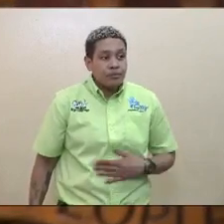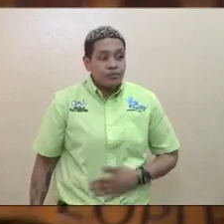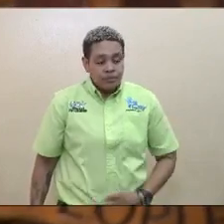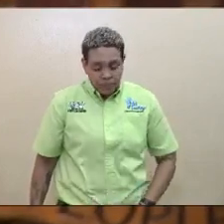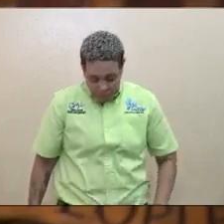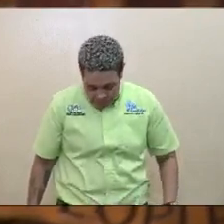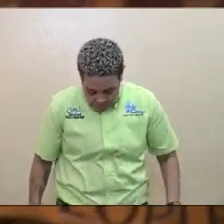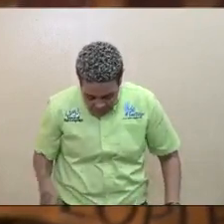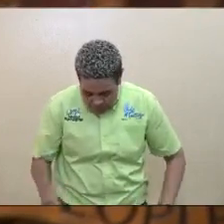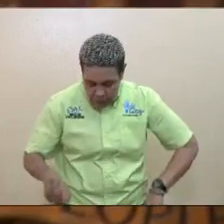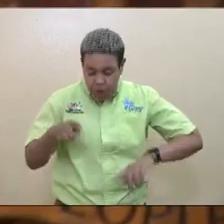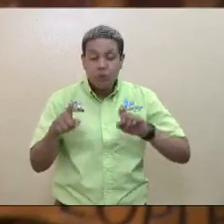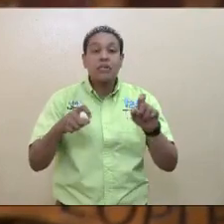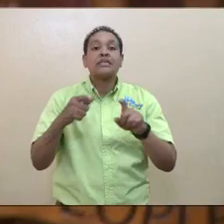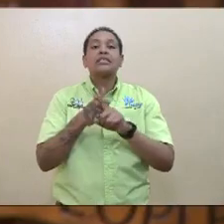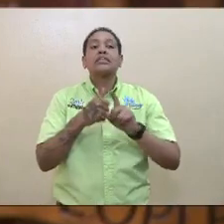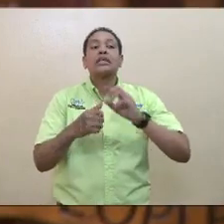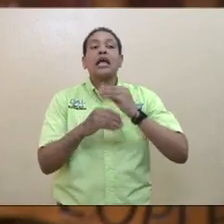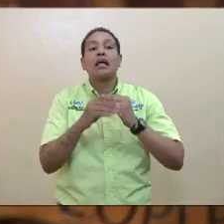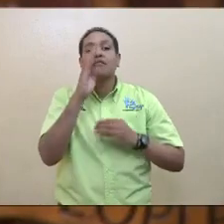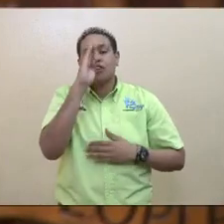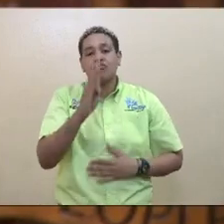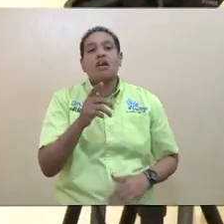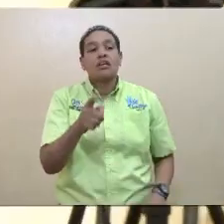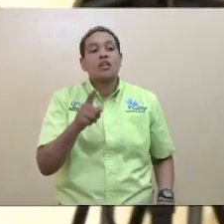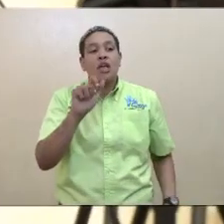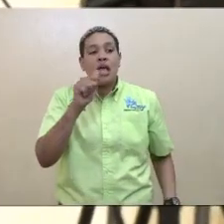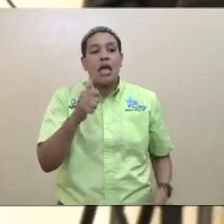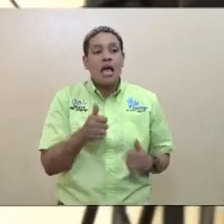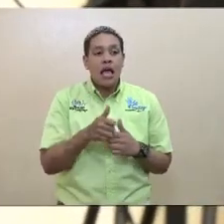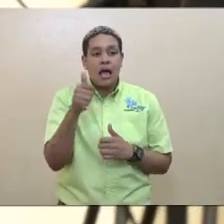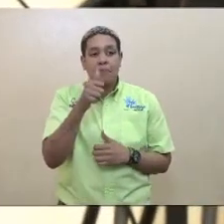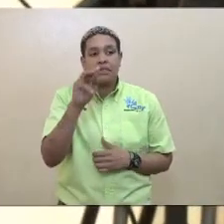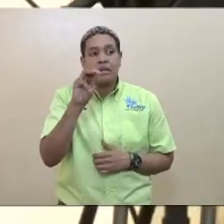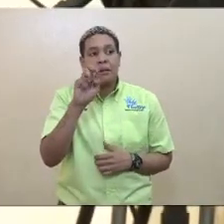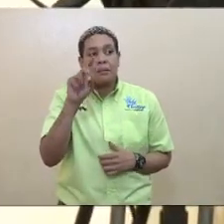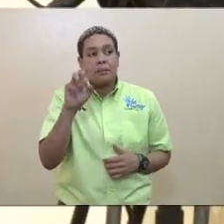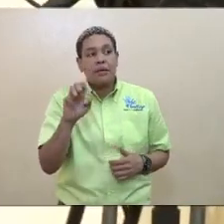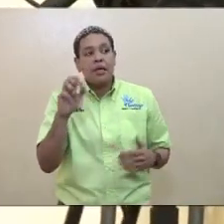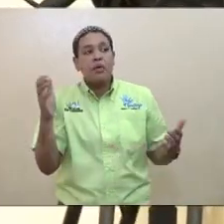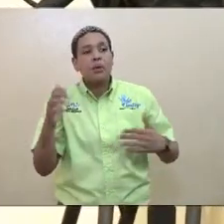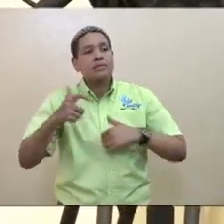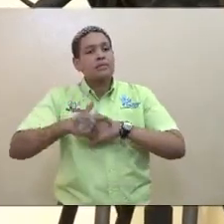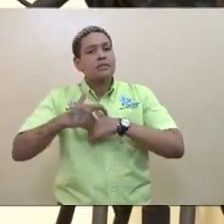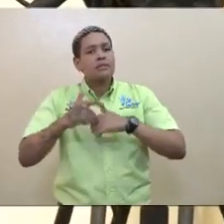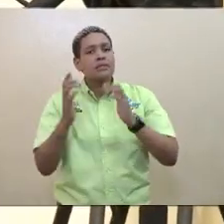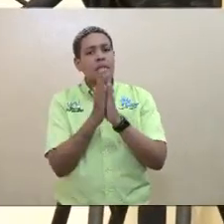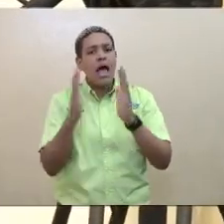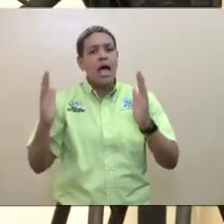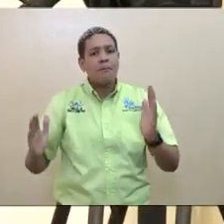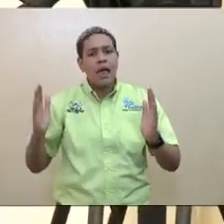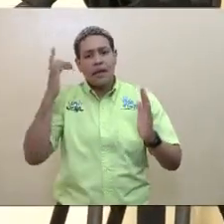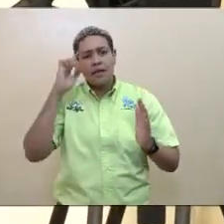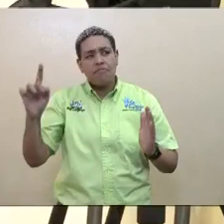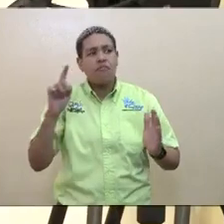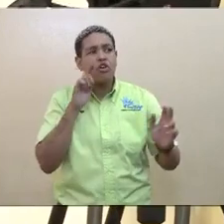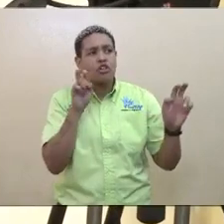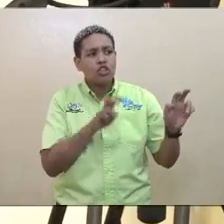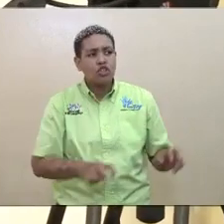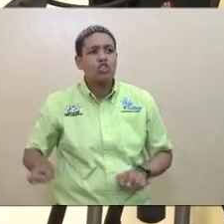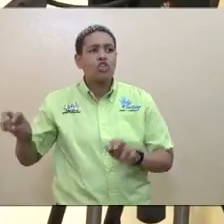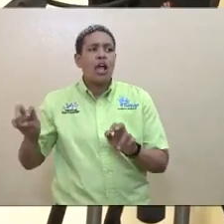All right, this question is directed to Ambassador Mead. What's the timeline for the